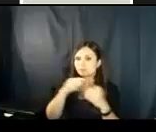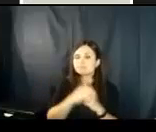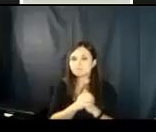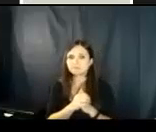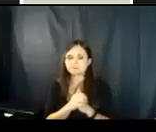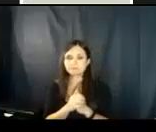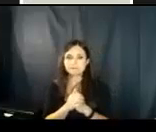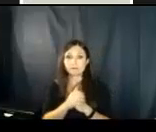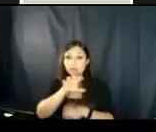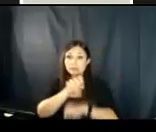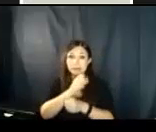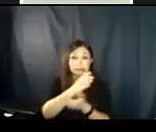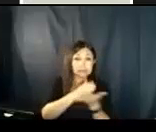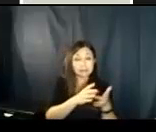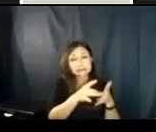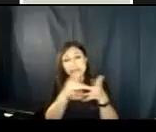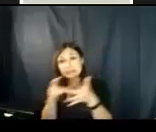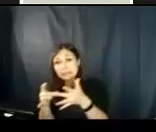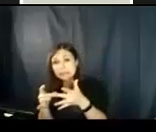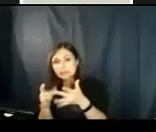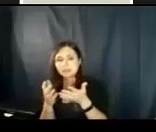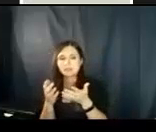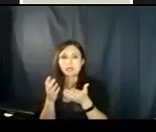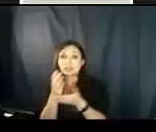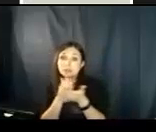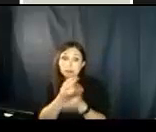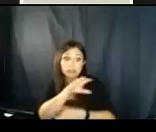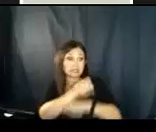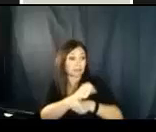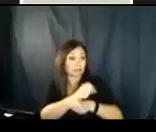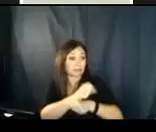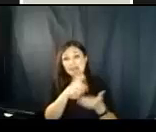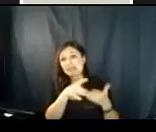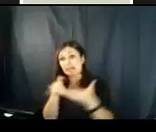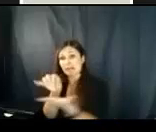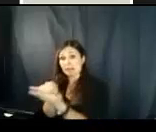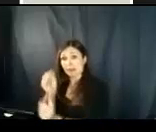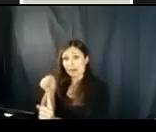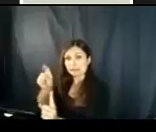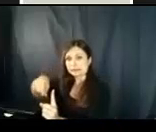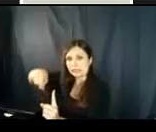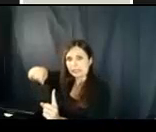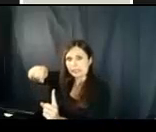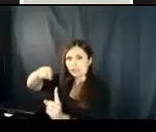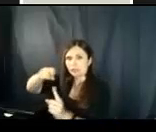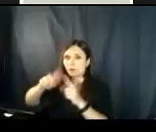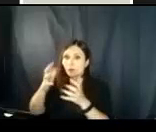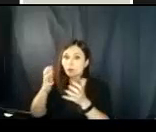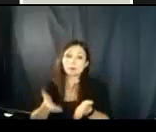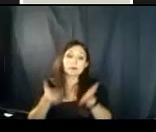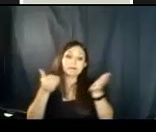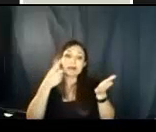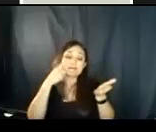assignments lead to them. Some assignments might not lead to that, but it is something that we want to provide for our